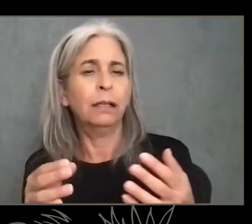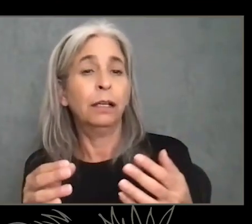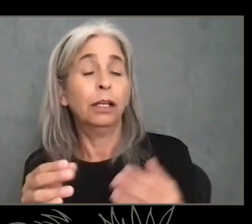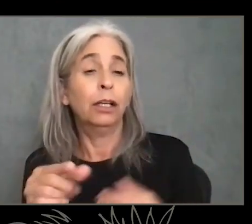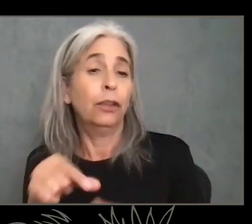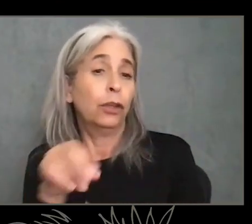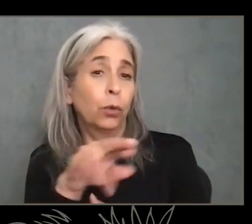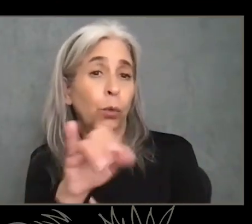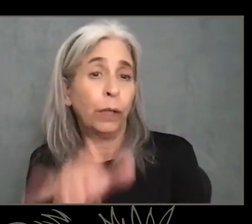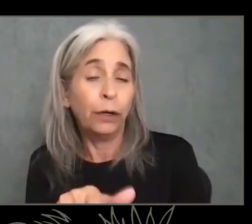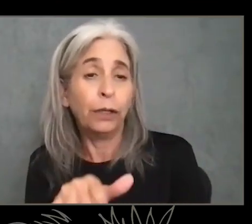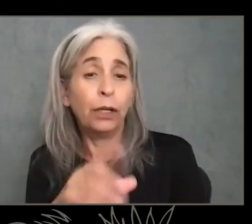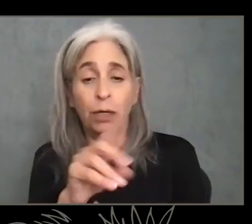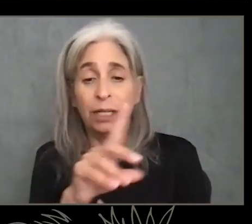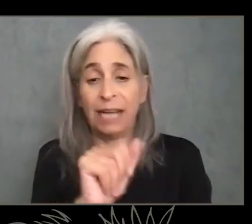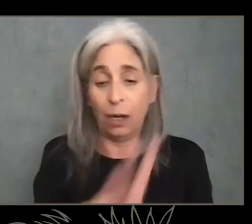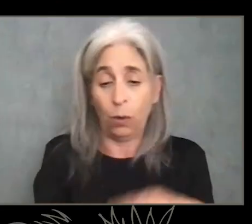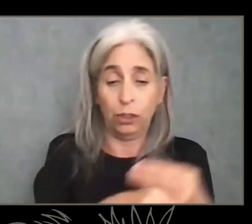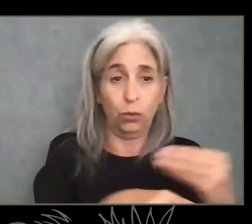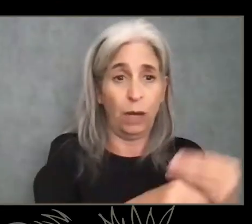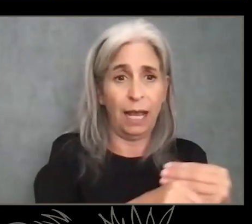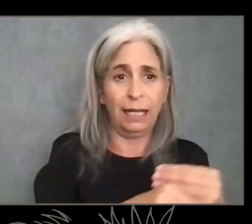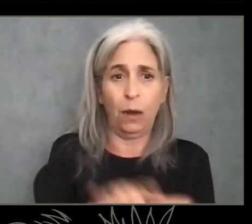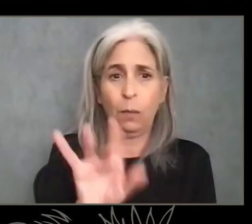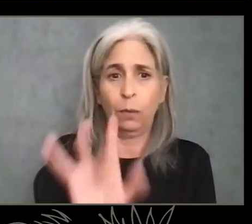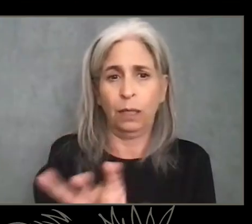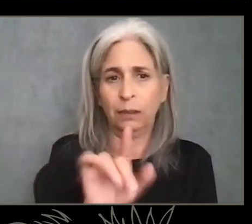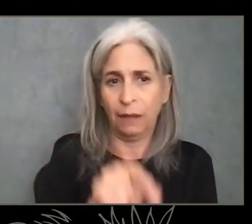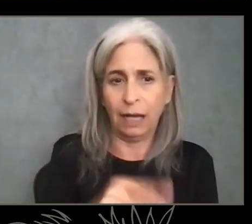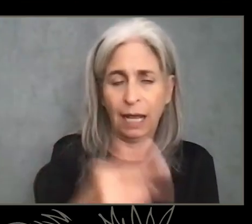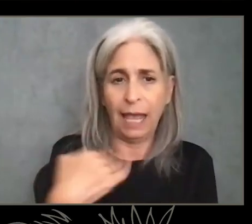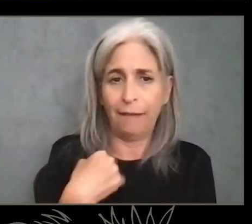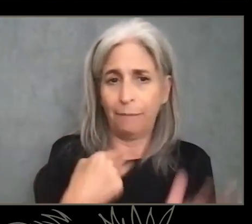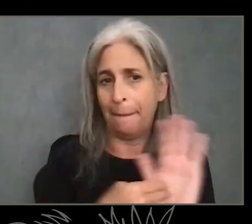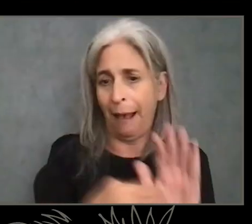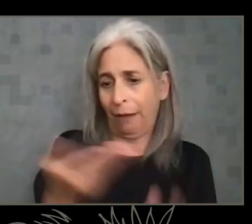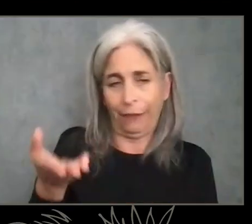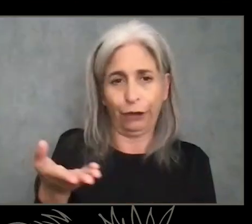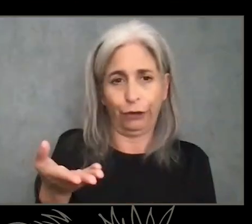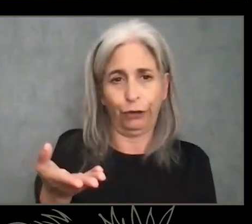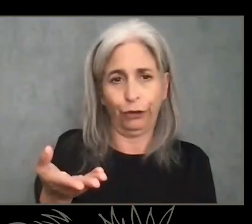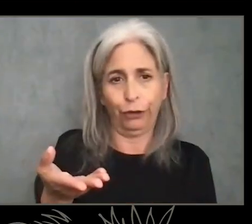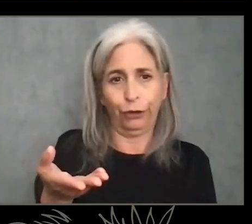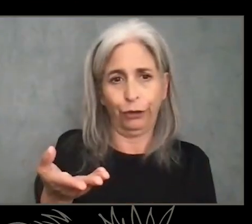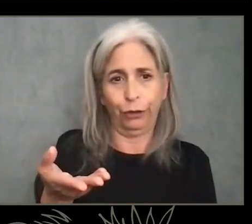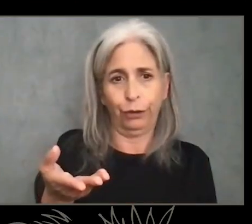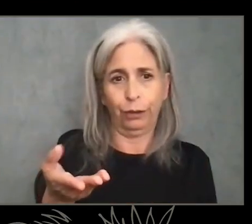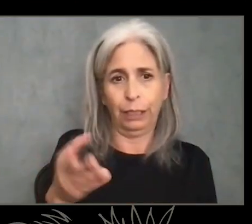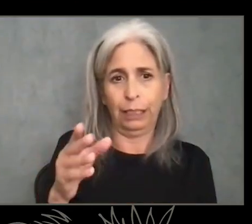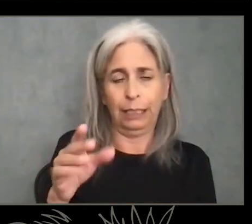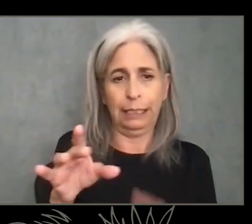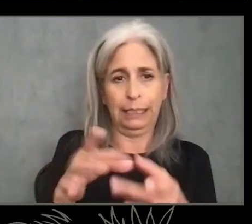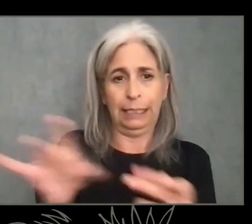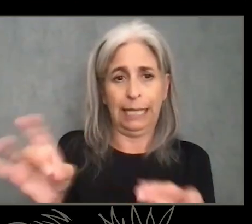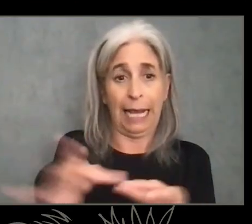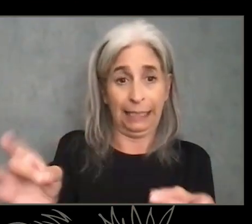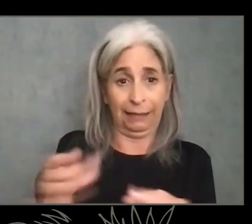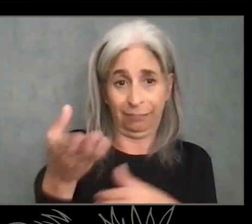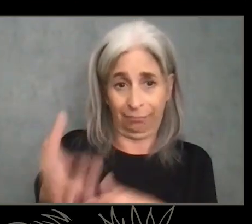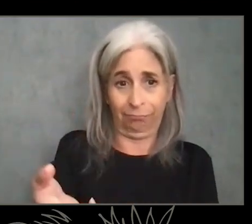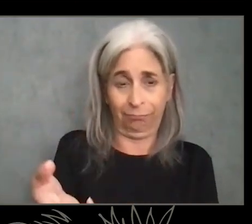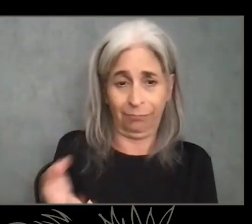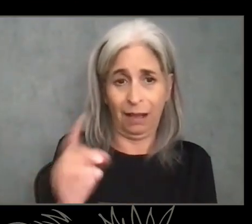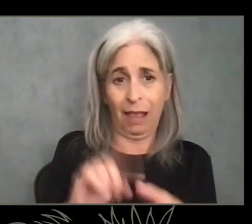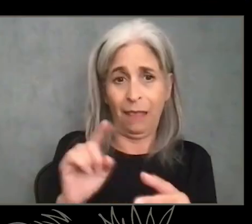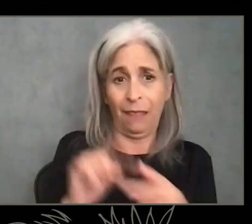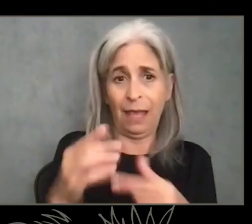data that I want to add. So I'm going to pass in the text, and I have my model. I'm going to pass the text, and then